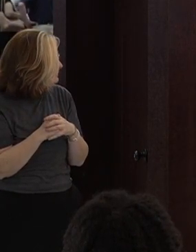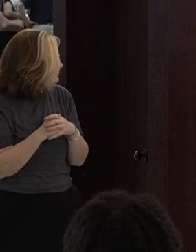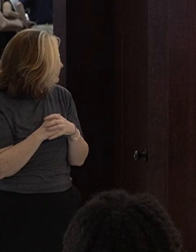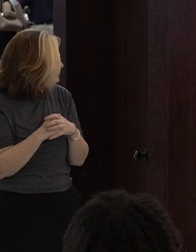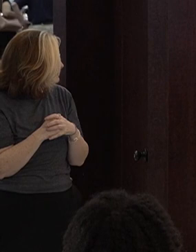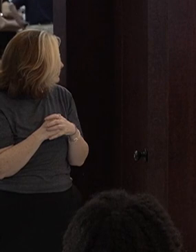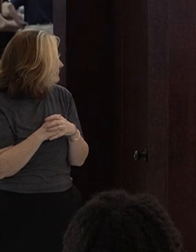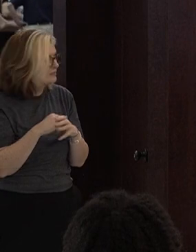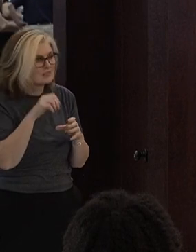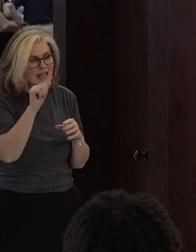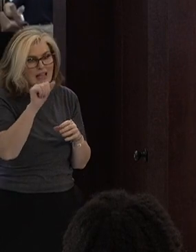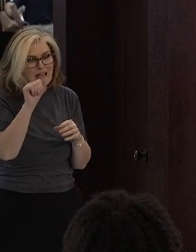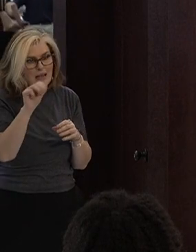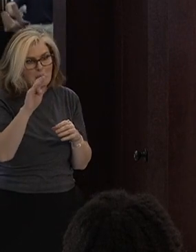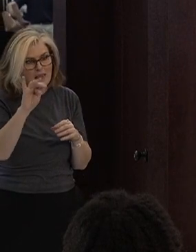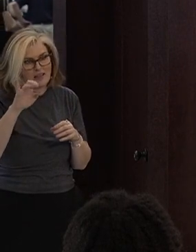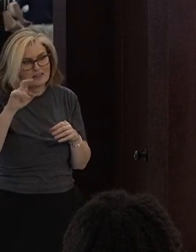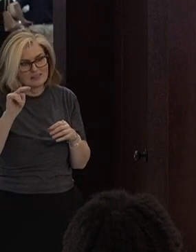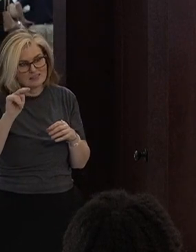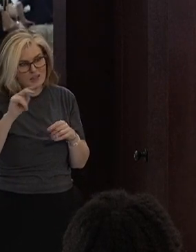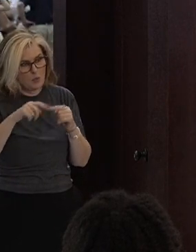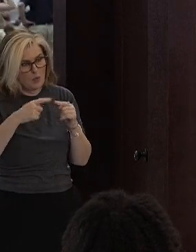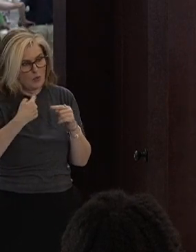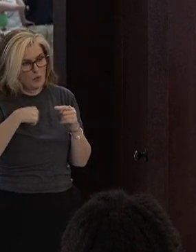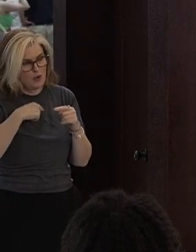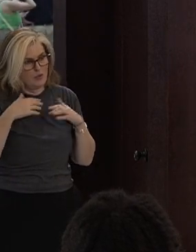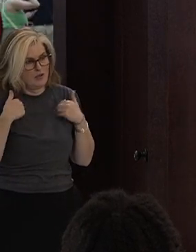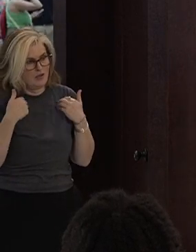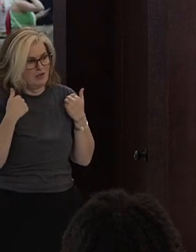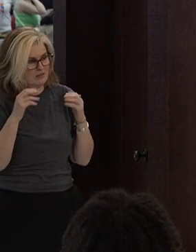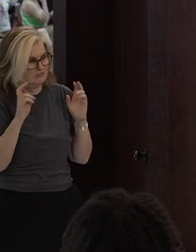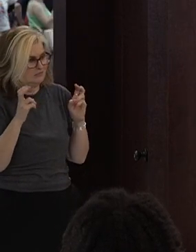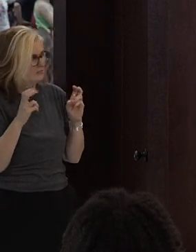like A.A. Milne's When We Were Young.